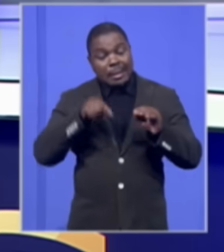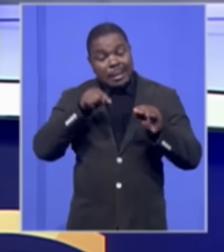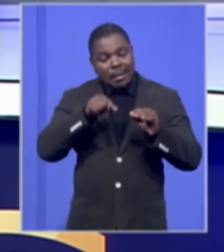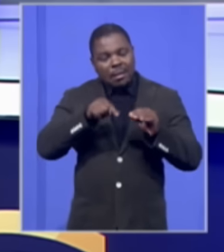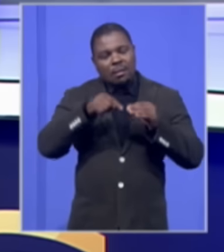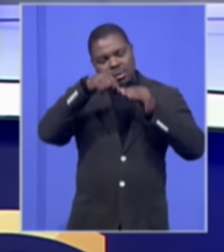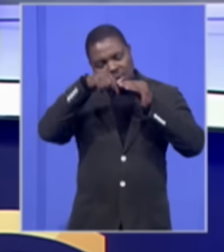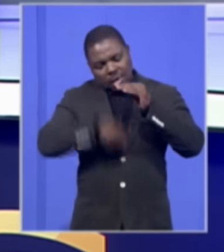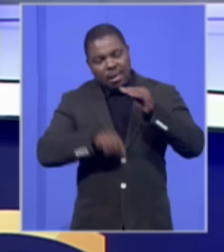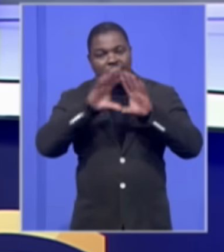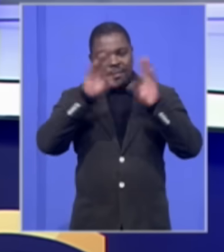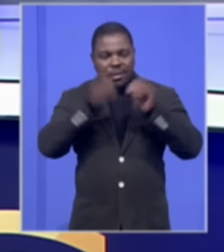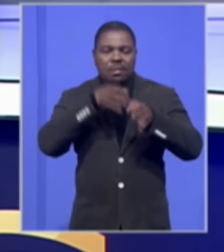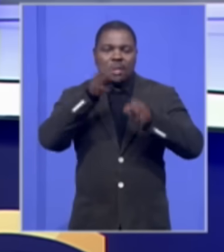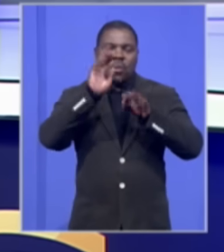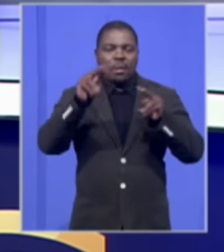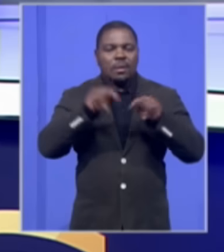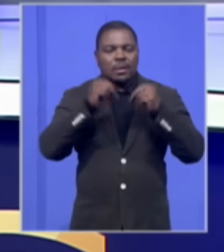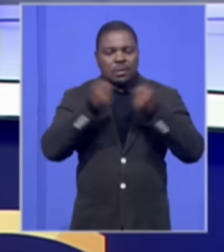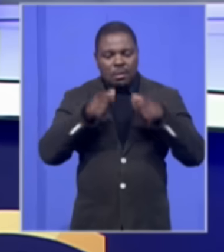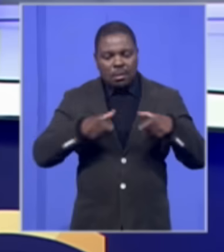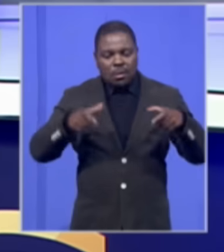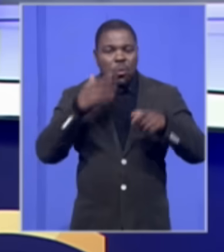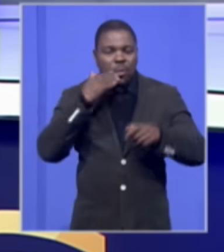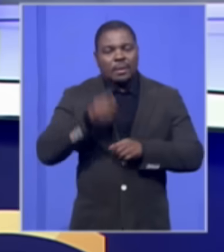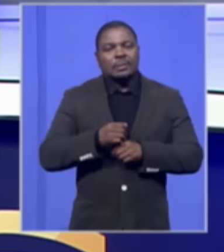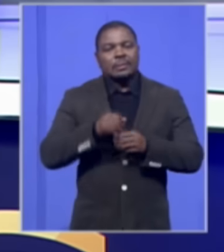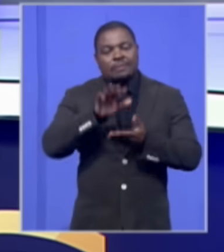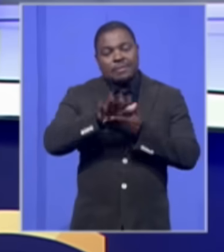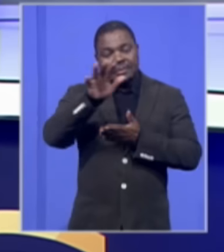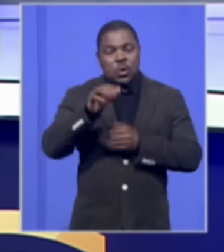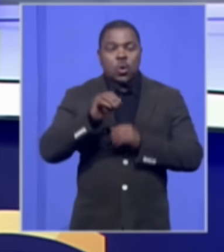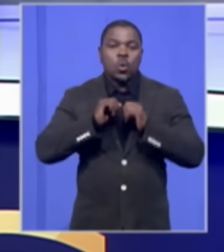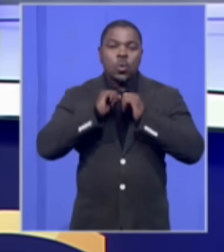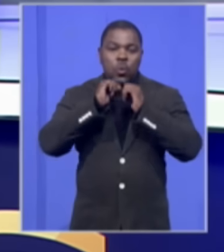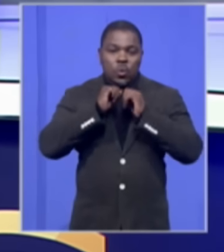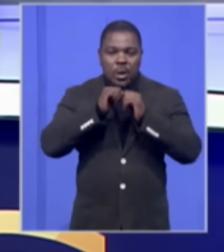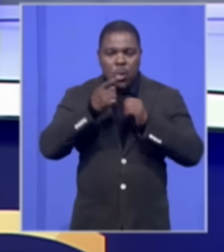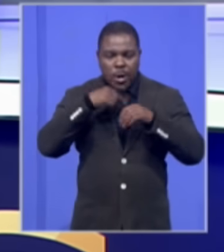tla utullwa sebokeng sa bosetšhaba ka la 15 wa Agostose lenyaga re tlo ba re